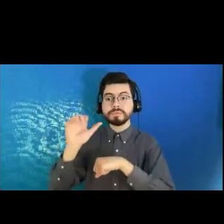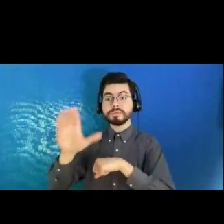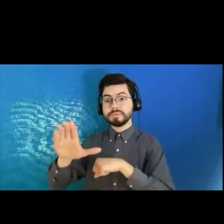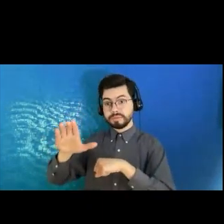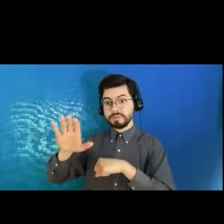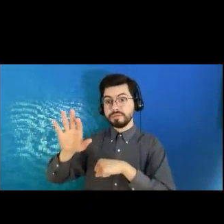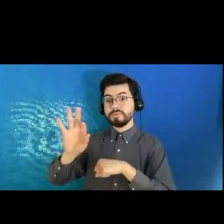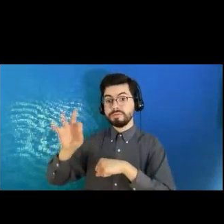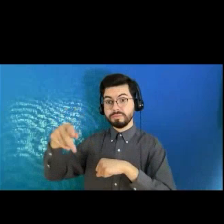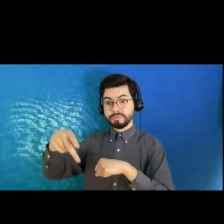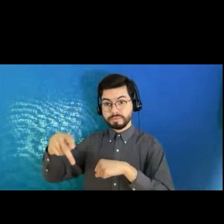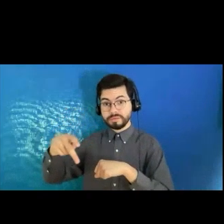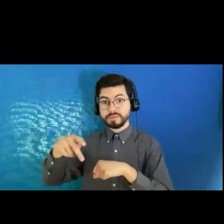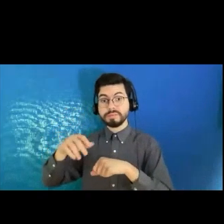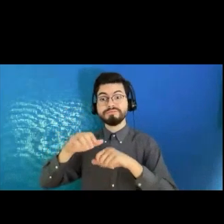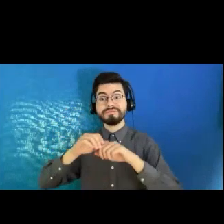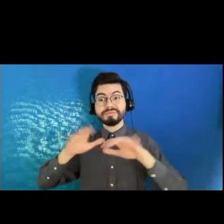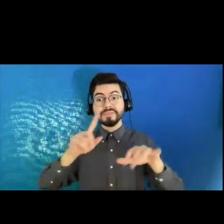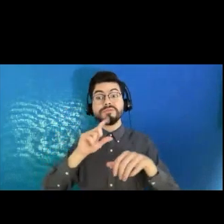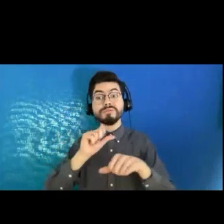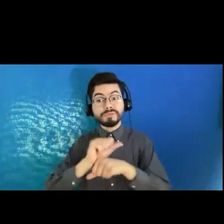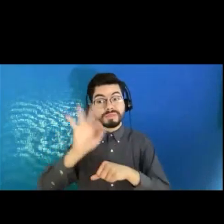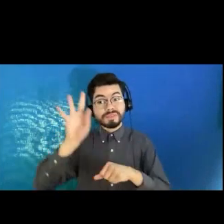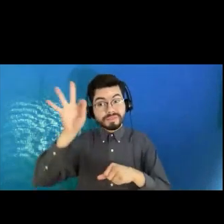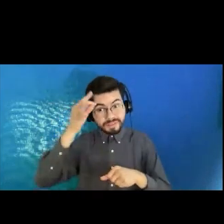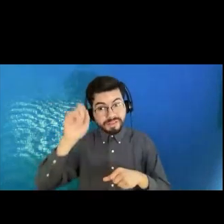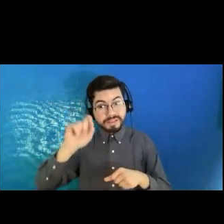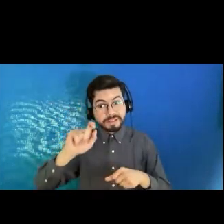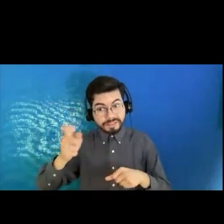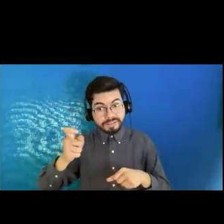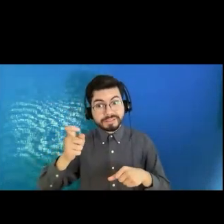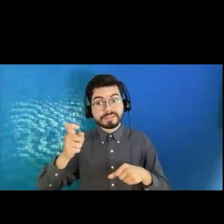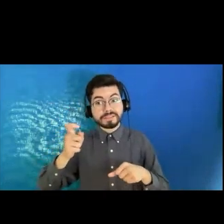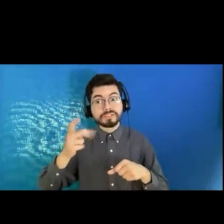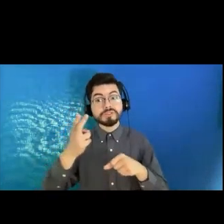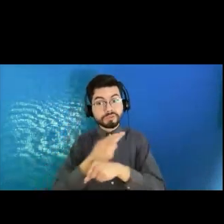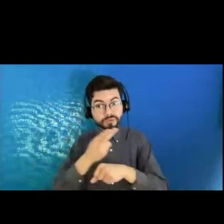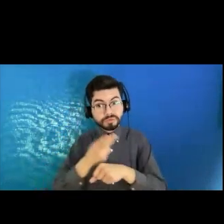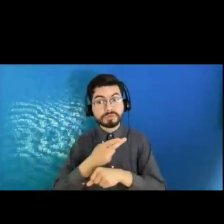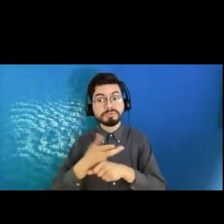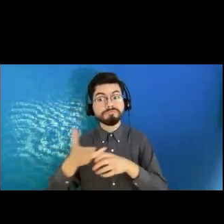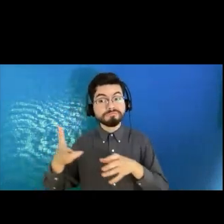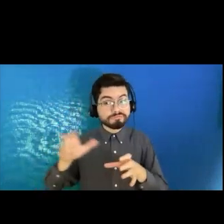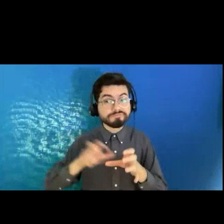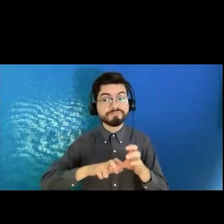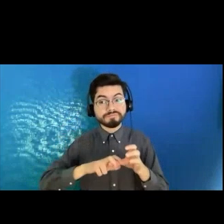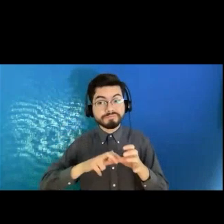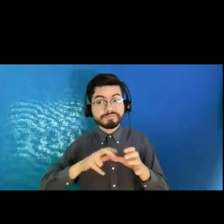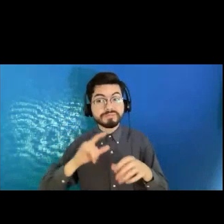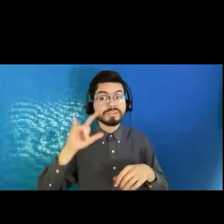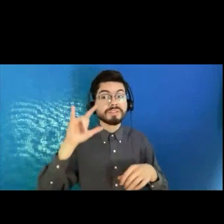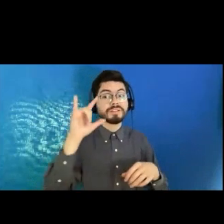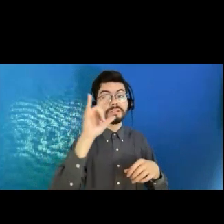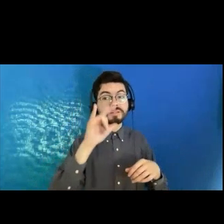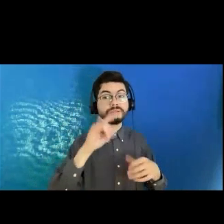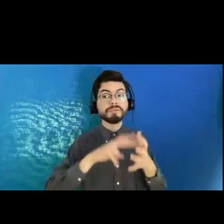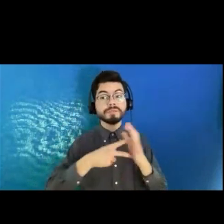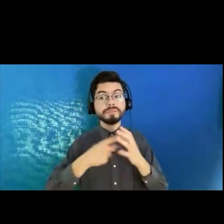They literally FedEx bison to Alaska. I saw the video. They went by